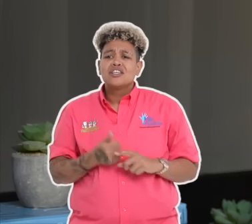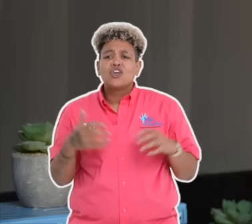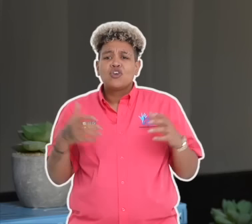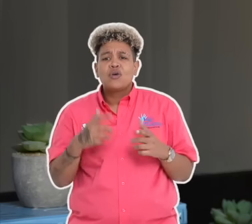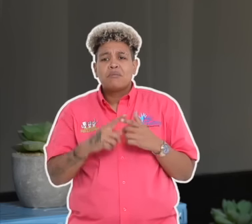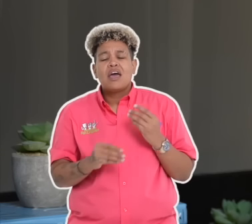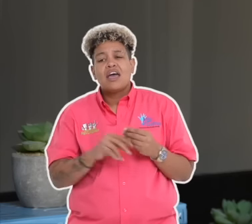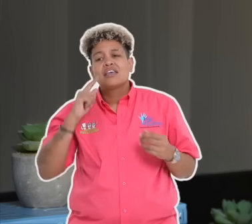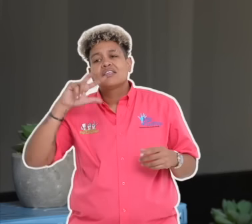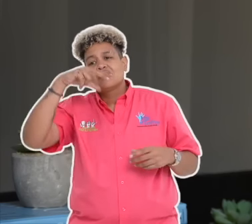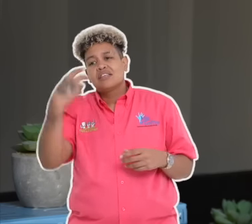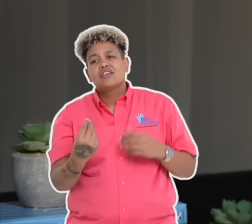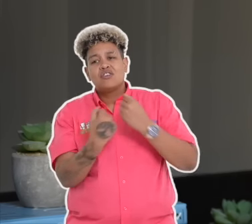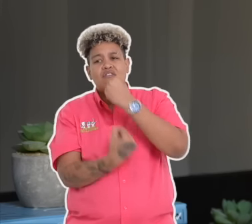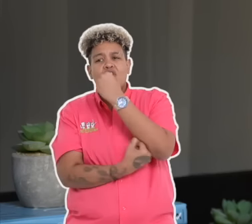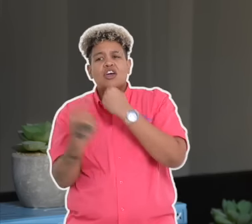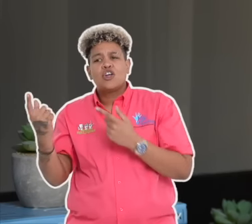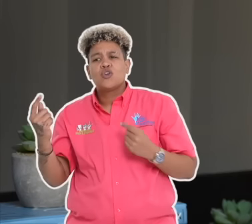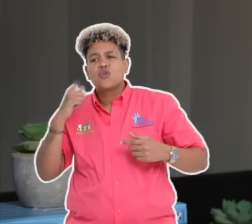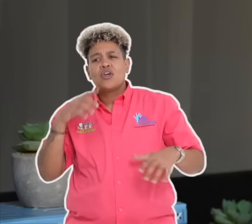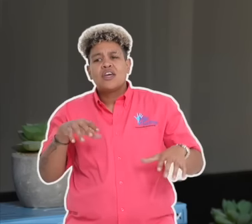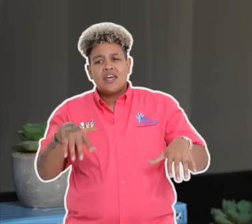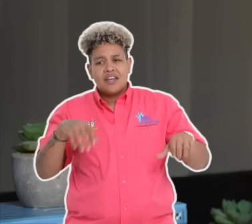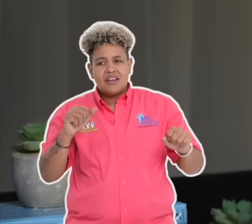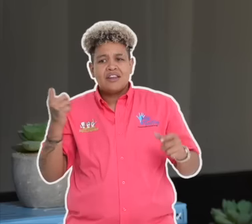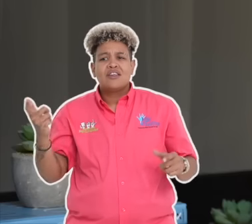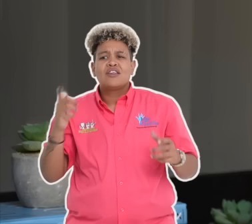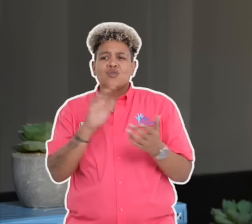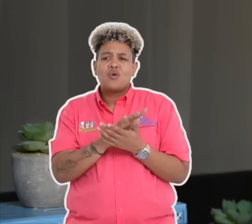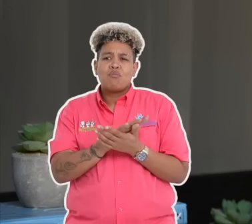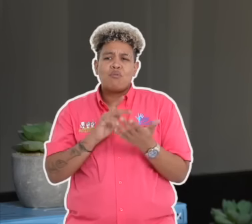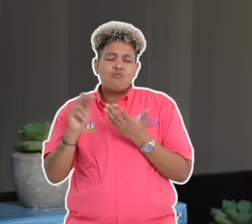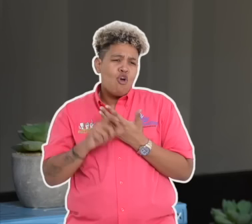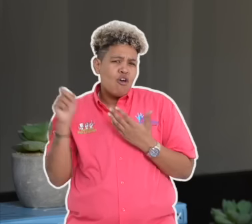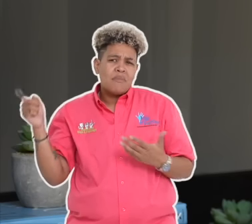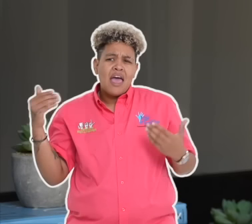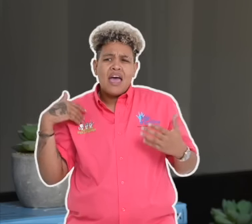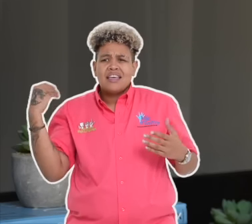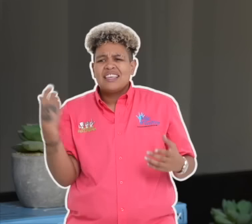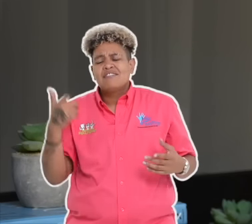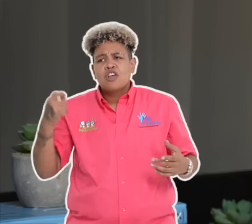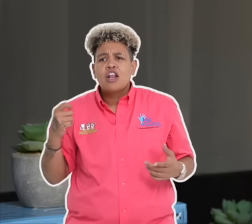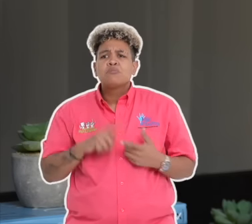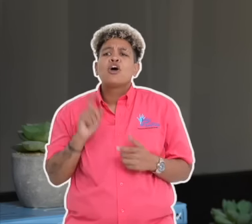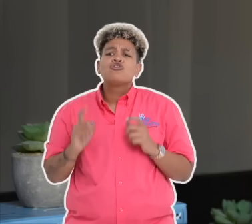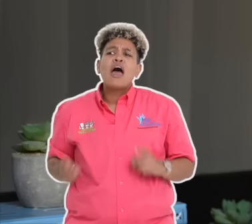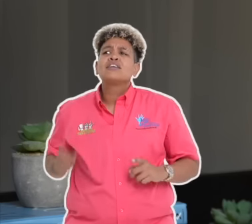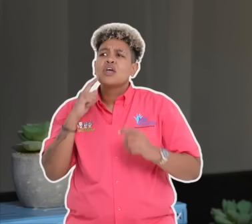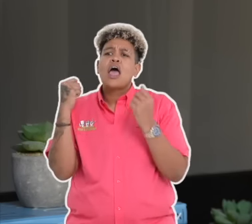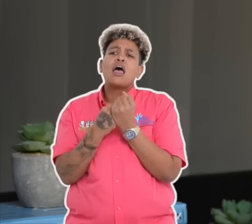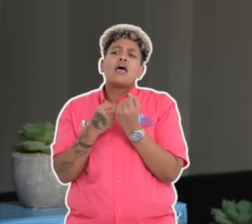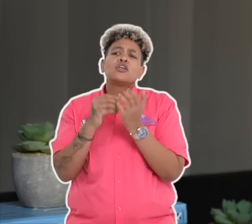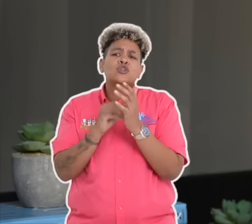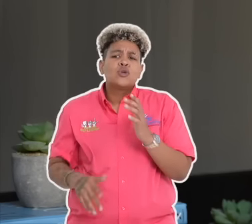Sagicor Group and the Sagicor Foundation, they do adopt. They do adopt-a-school programs. They give scholarships and grants that